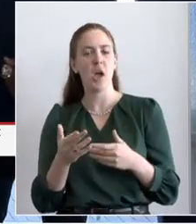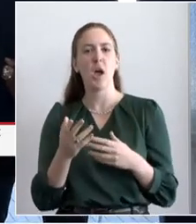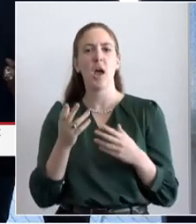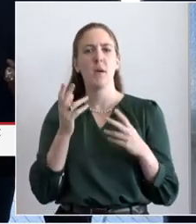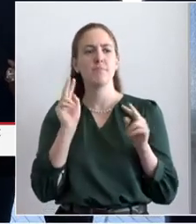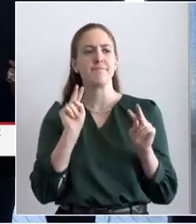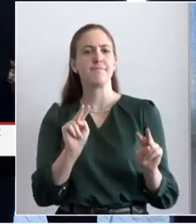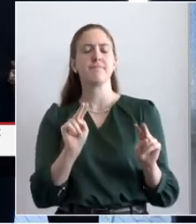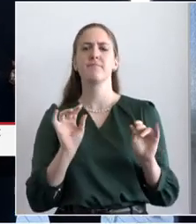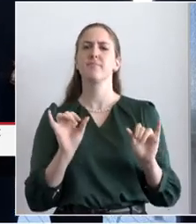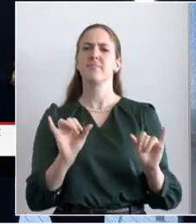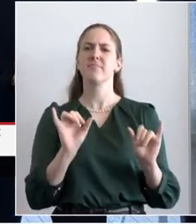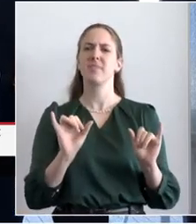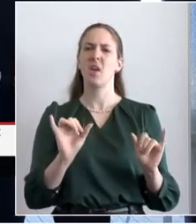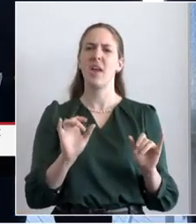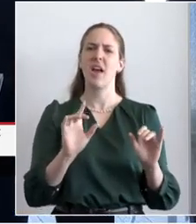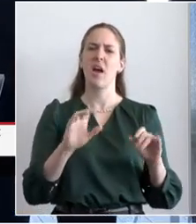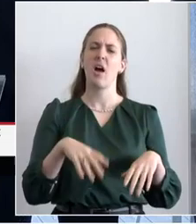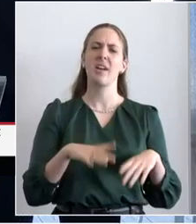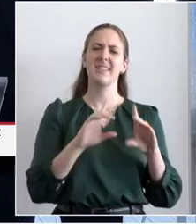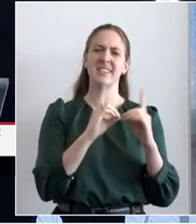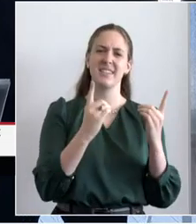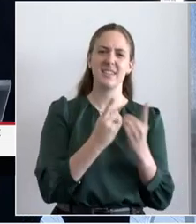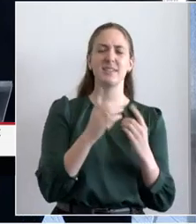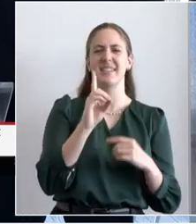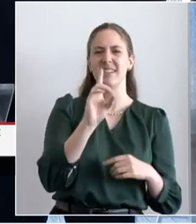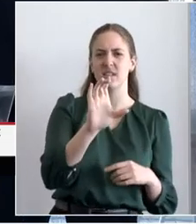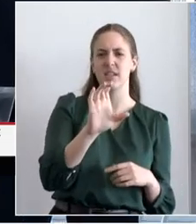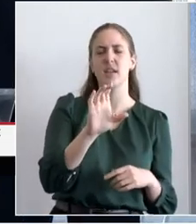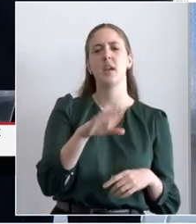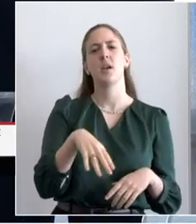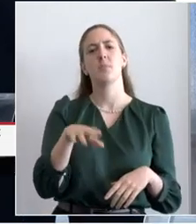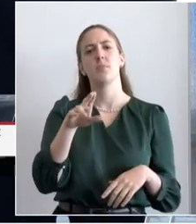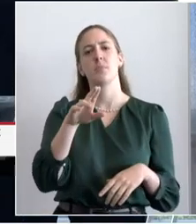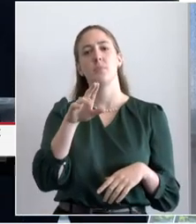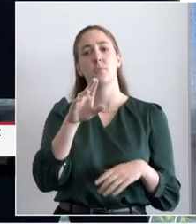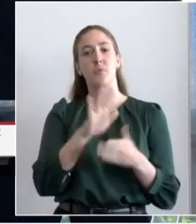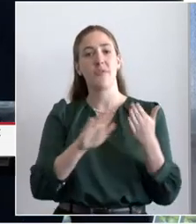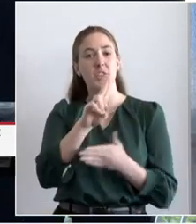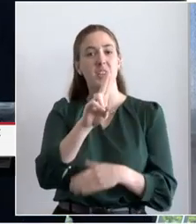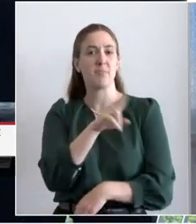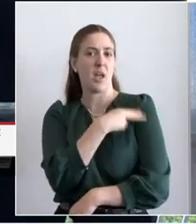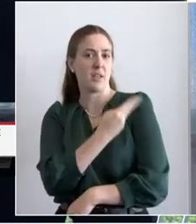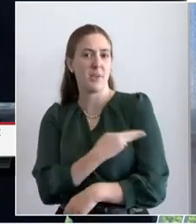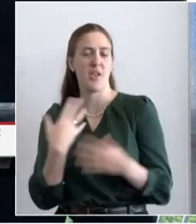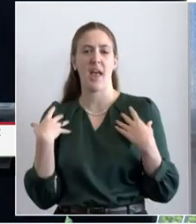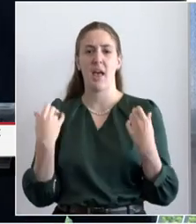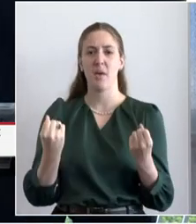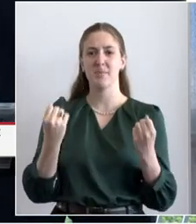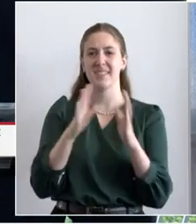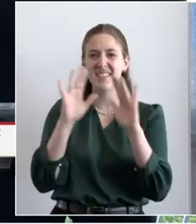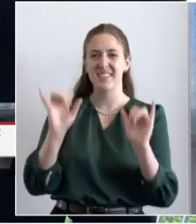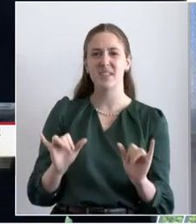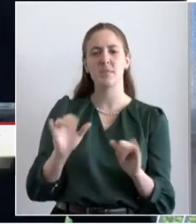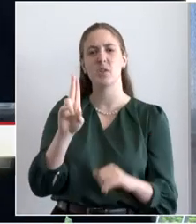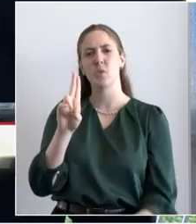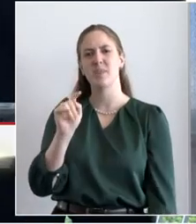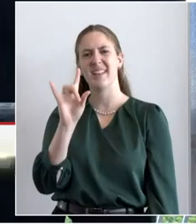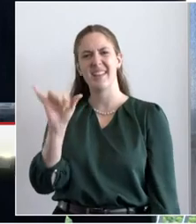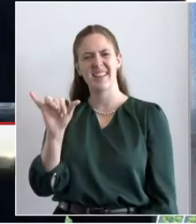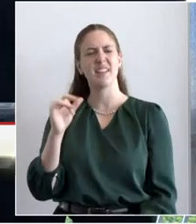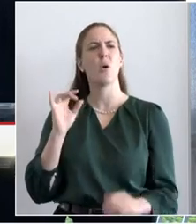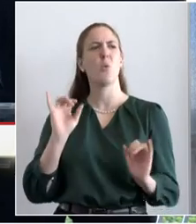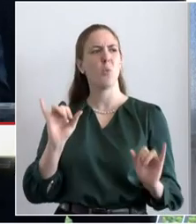power of our district universities, health systems, and utility companies as a tool to fuel the growth of minority firms in the district.